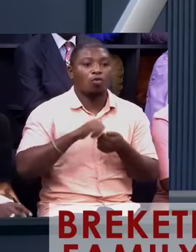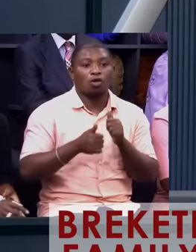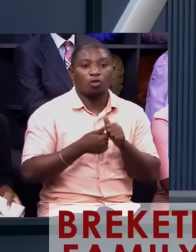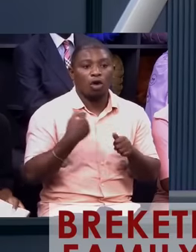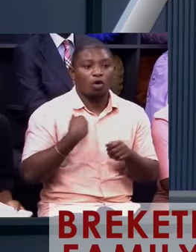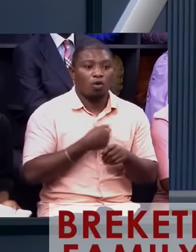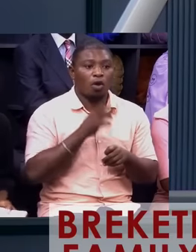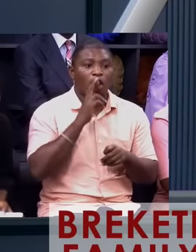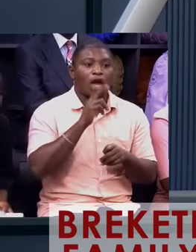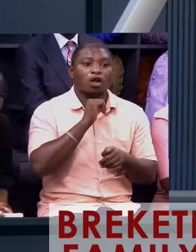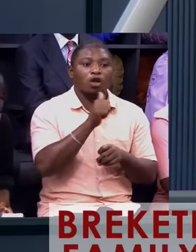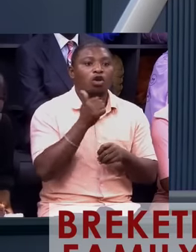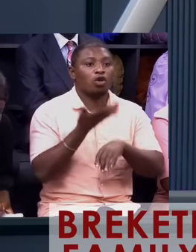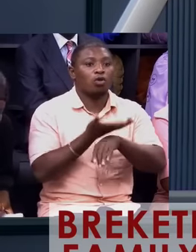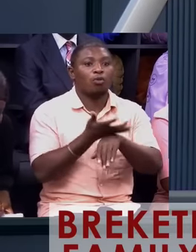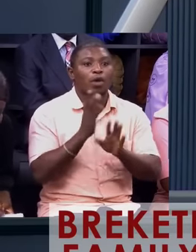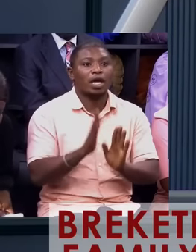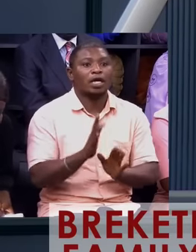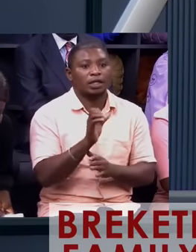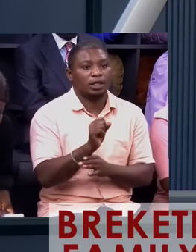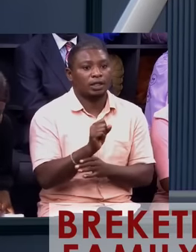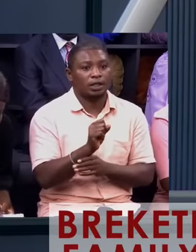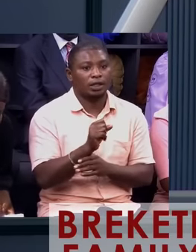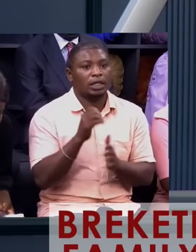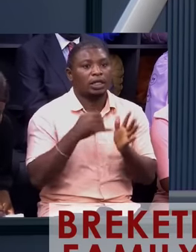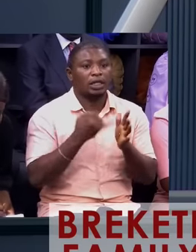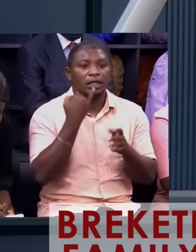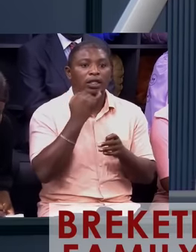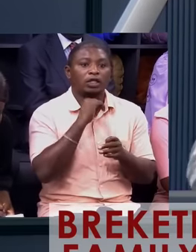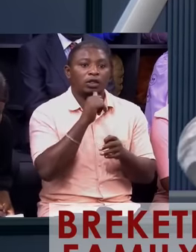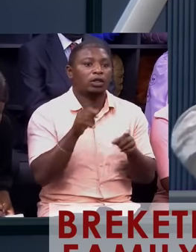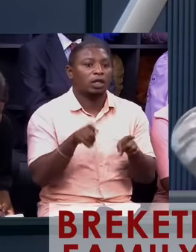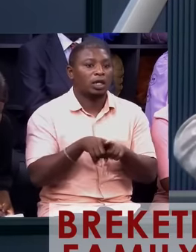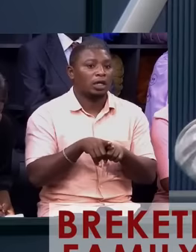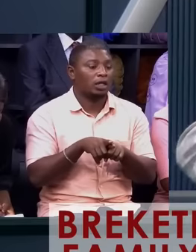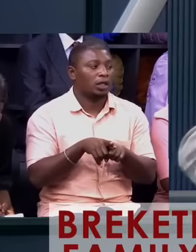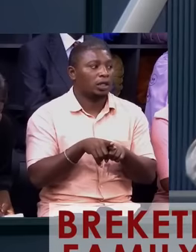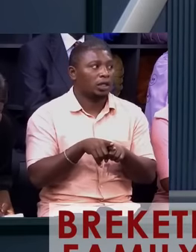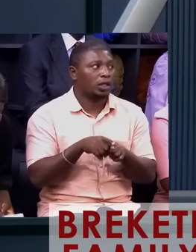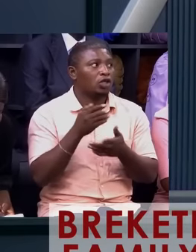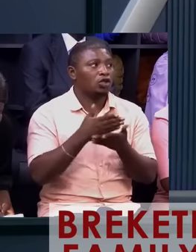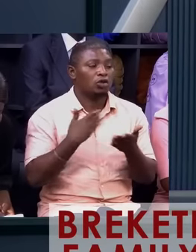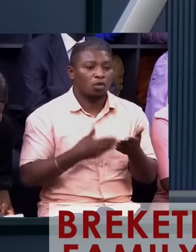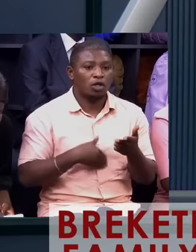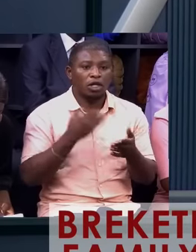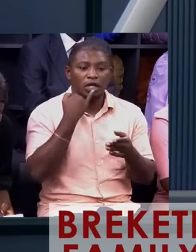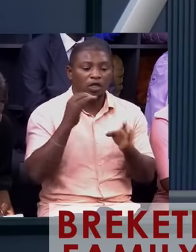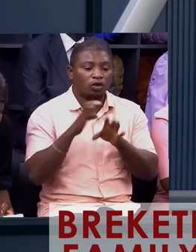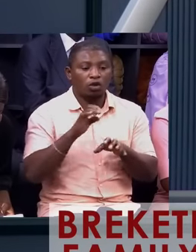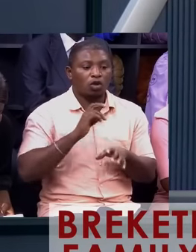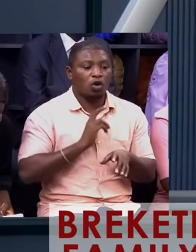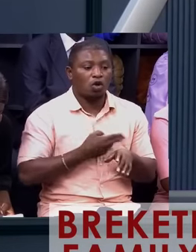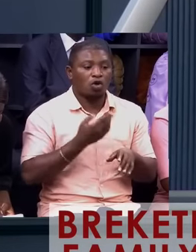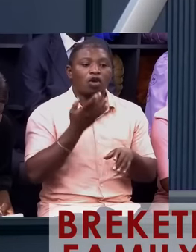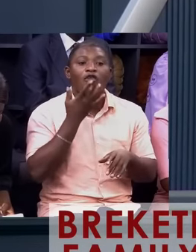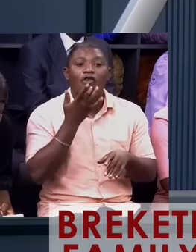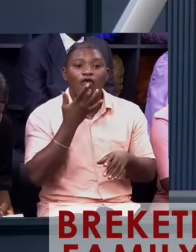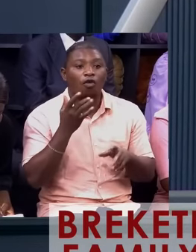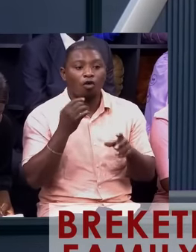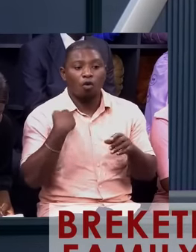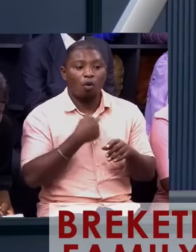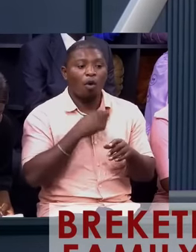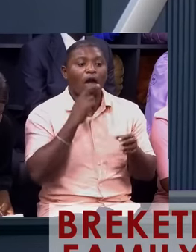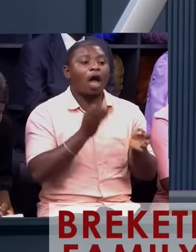so we are not Beggars it is not like it somebody is doing us a favor by giving us we are